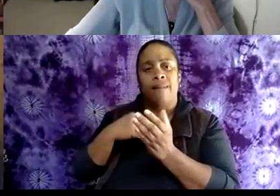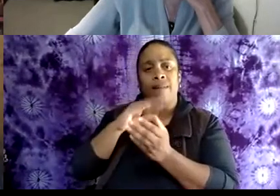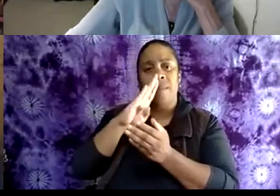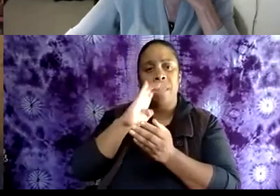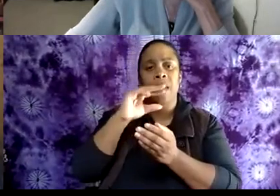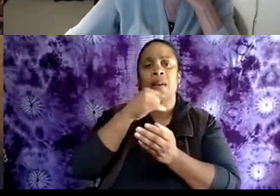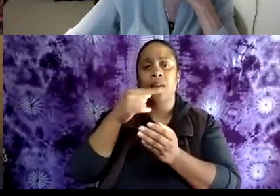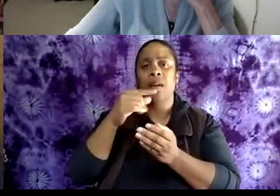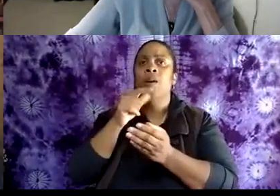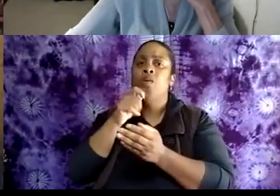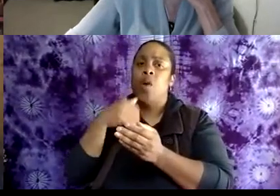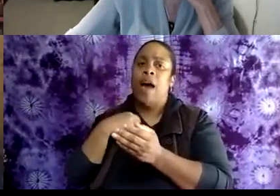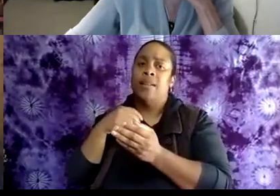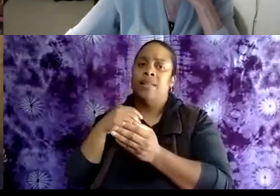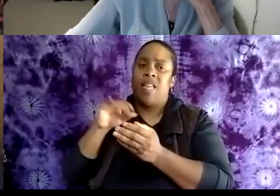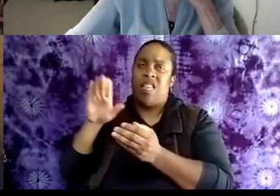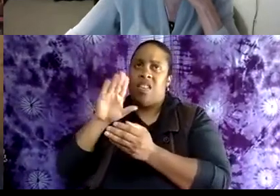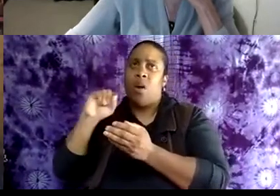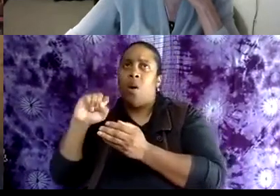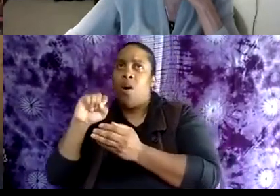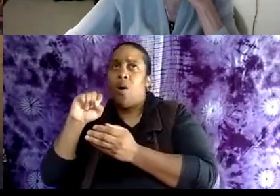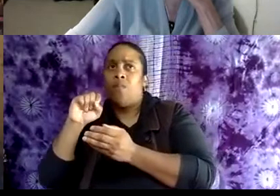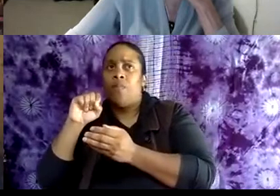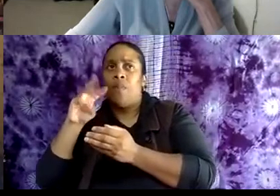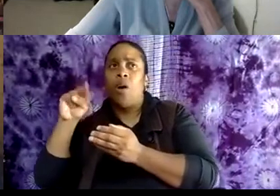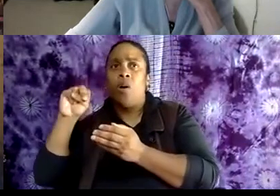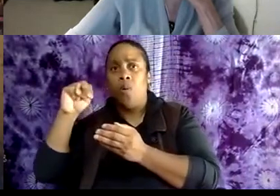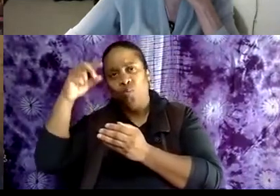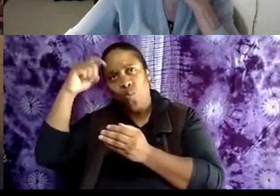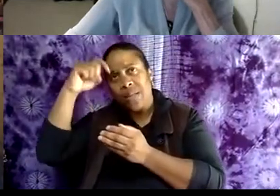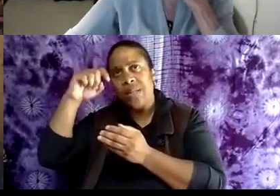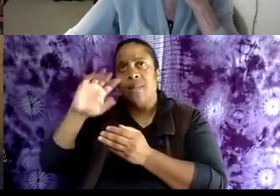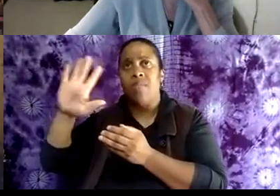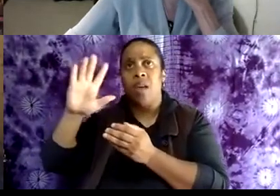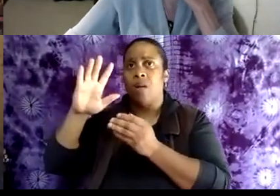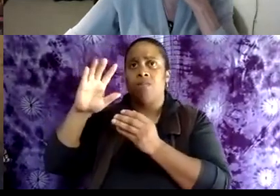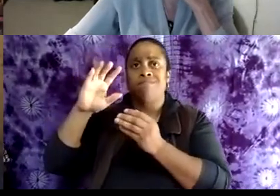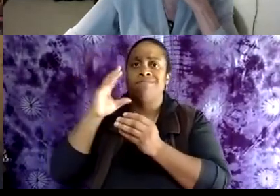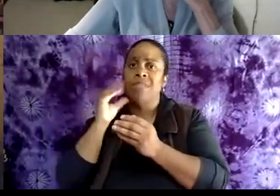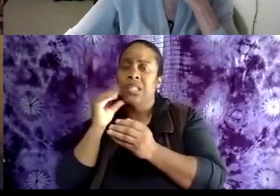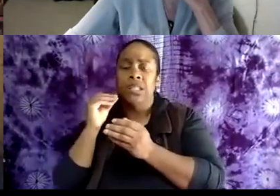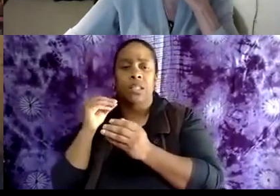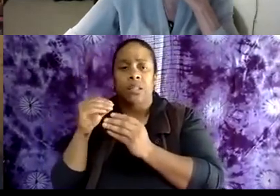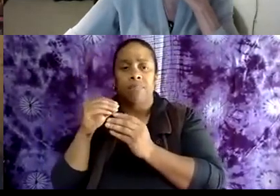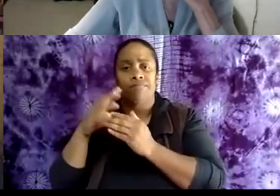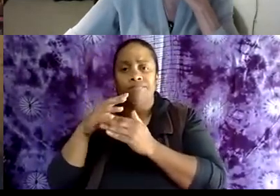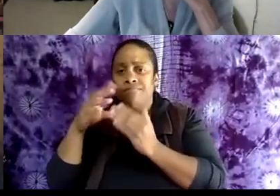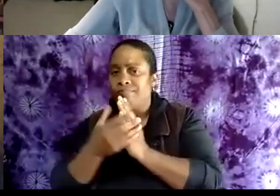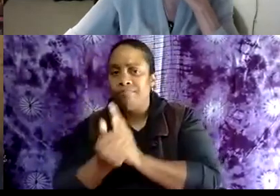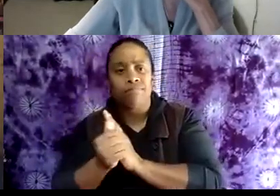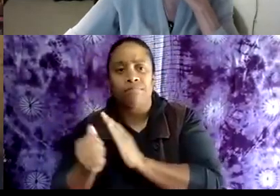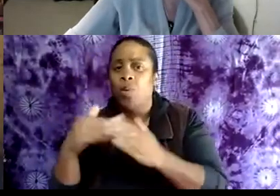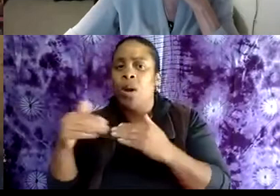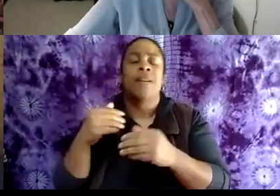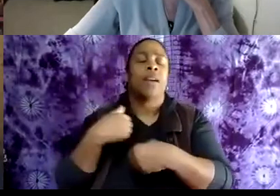to manifest, and then through you in their interaction with you. So you want to create psychic